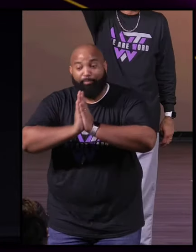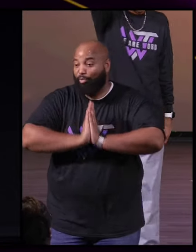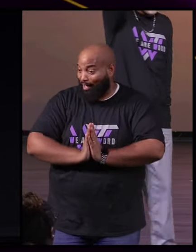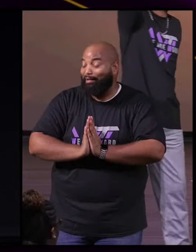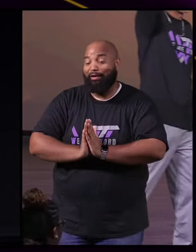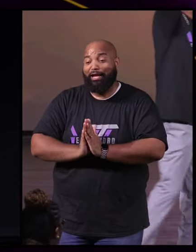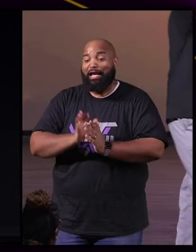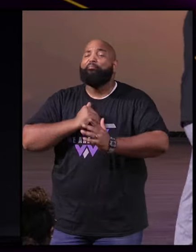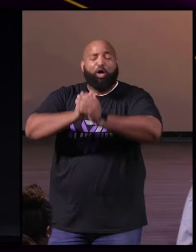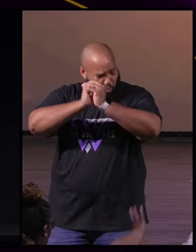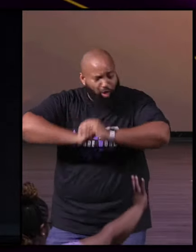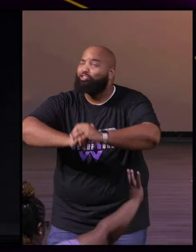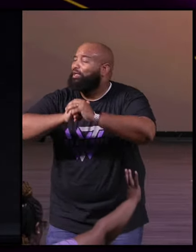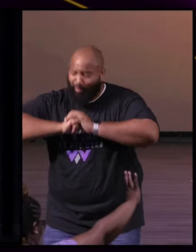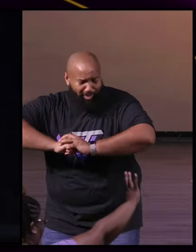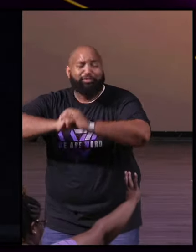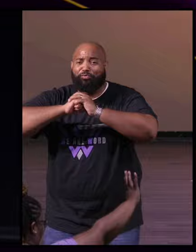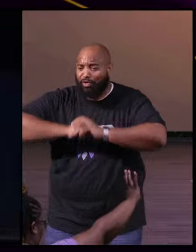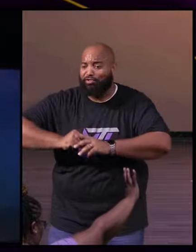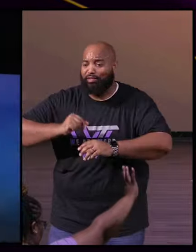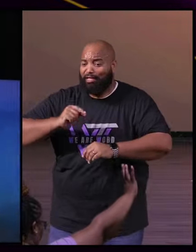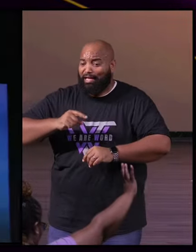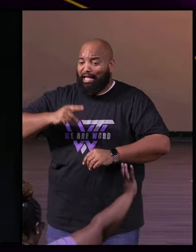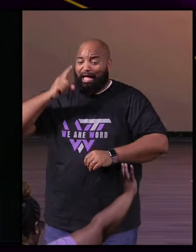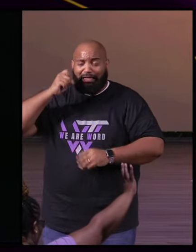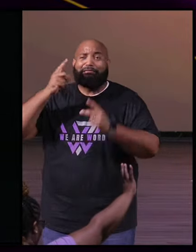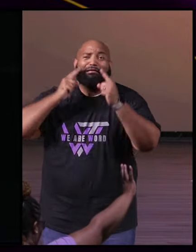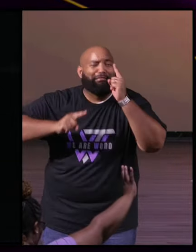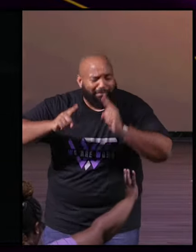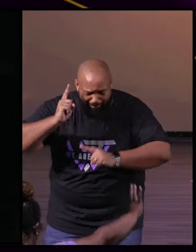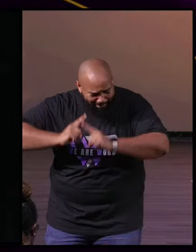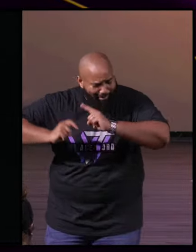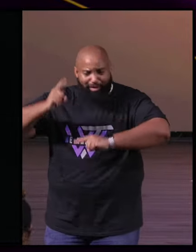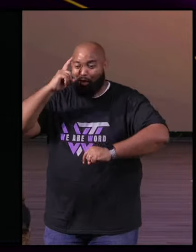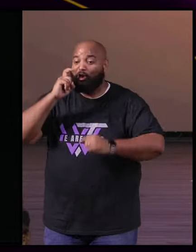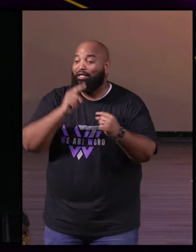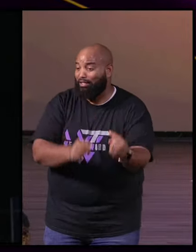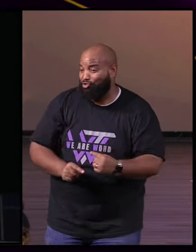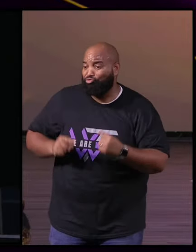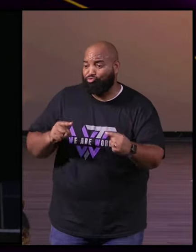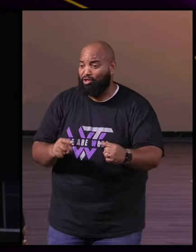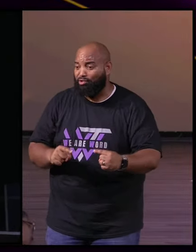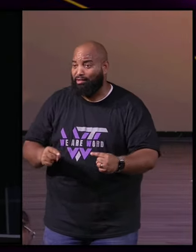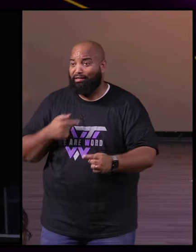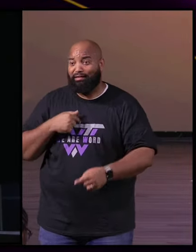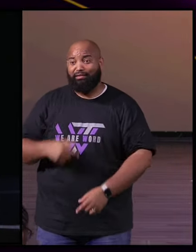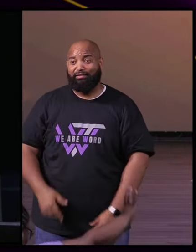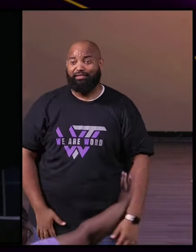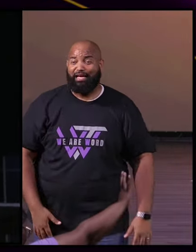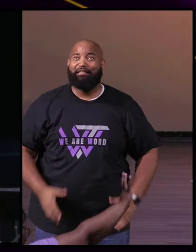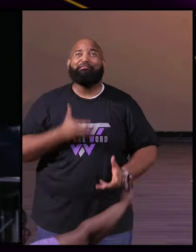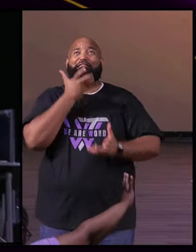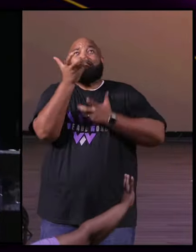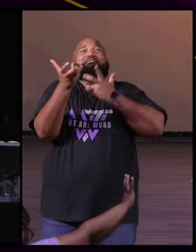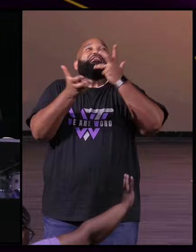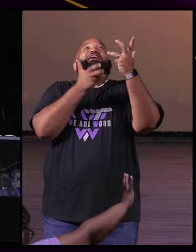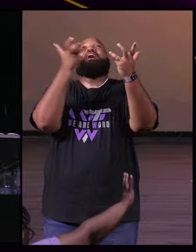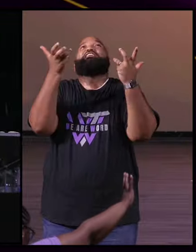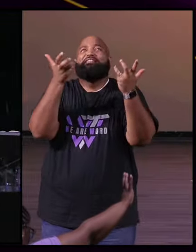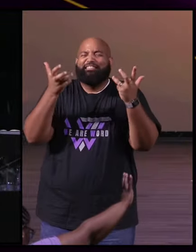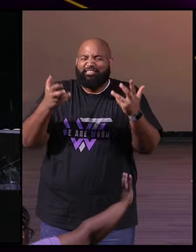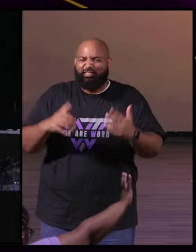I had to worship my way through. I had to cry my way through. I had to scream my way through. I had to